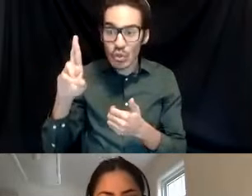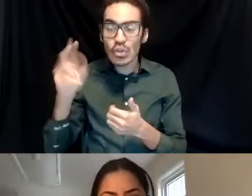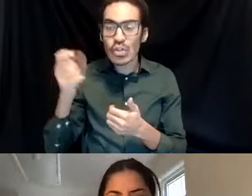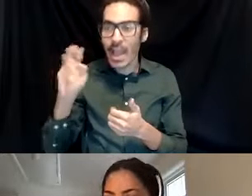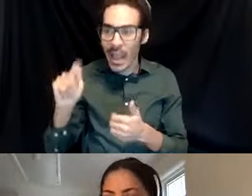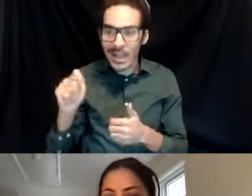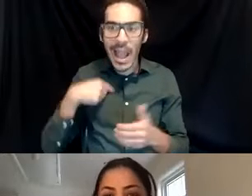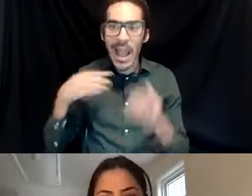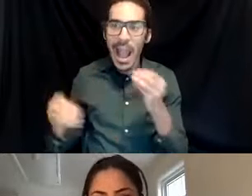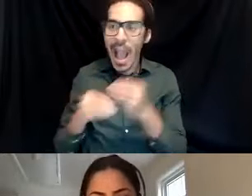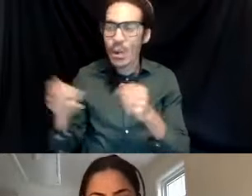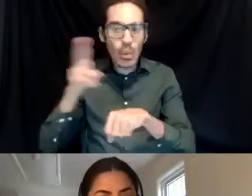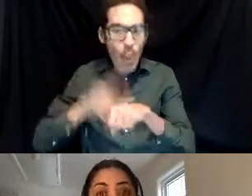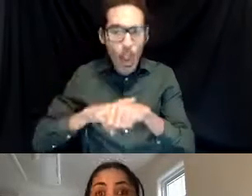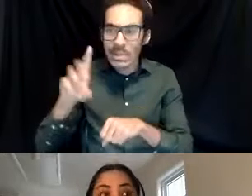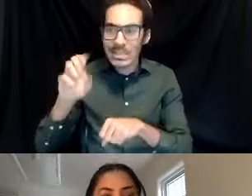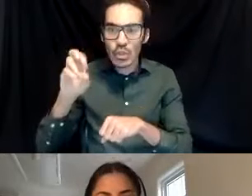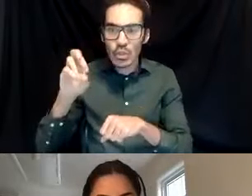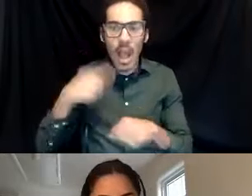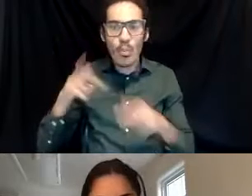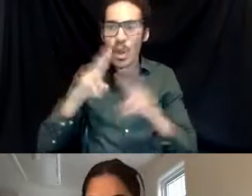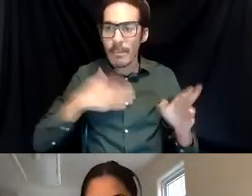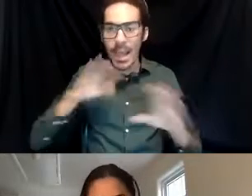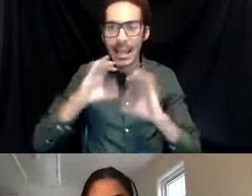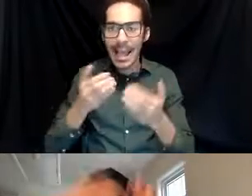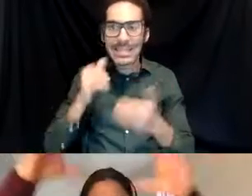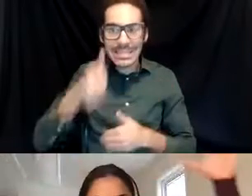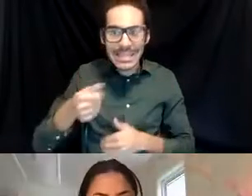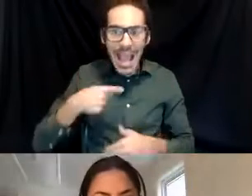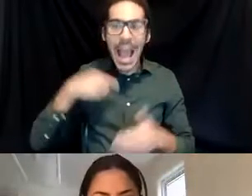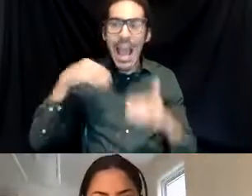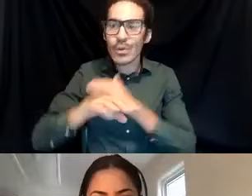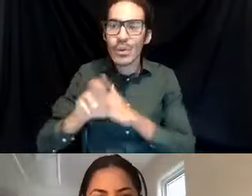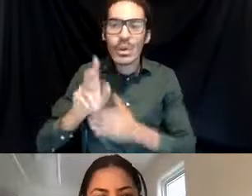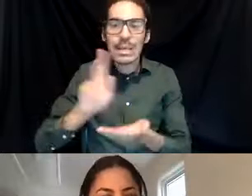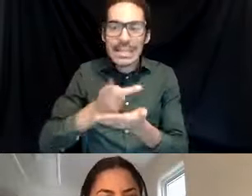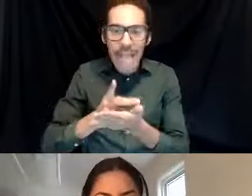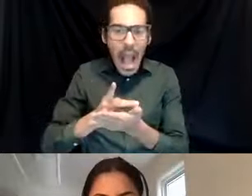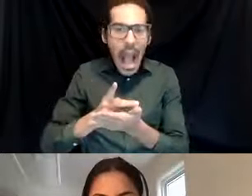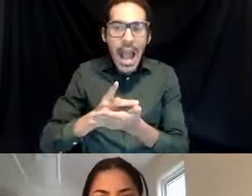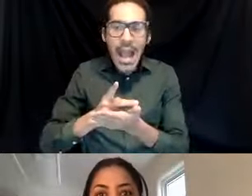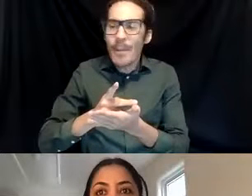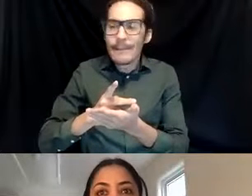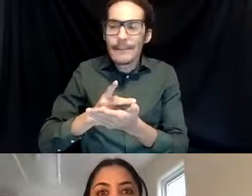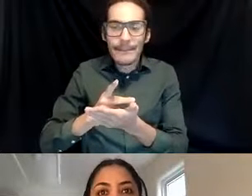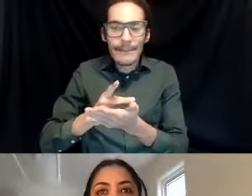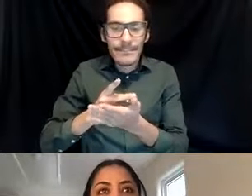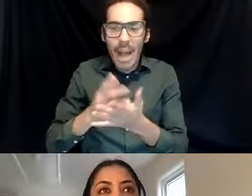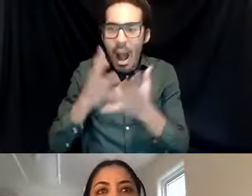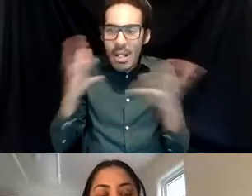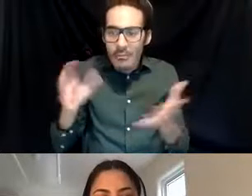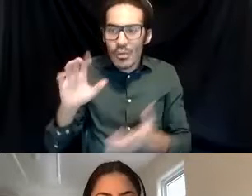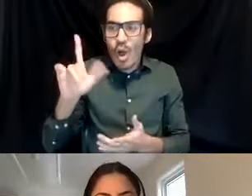in, and I'm prepping for my class the next day, and I come into the kitchen and it's a huge mound of just laundry,